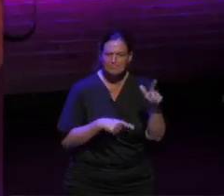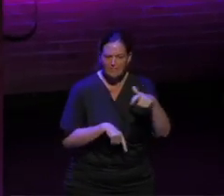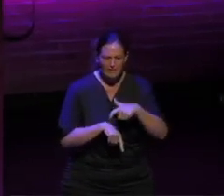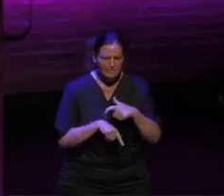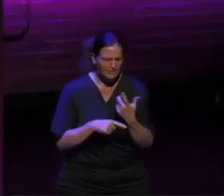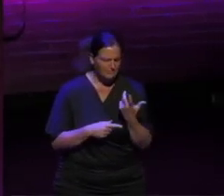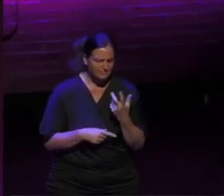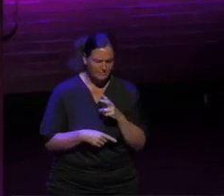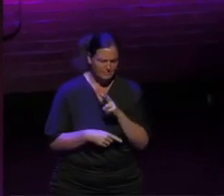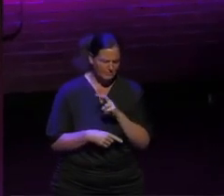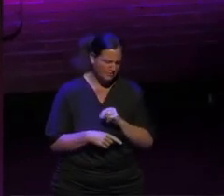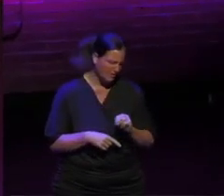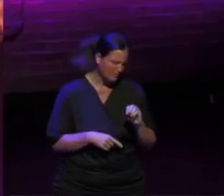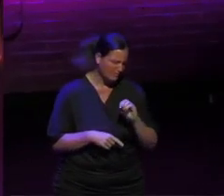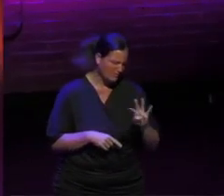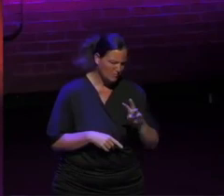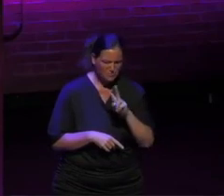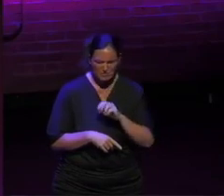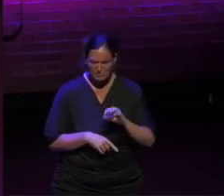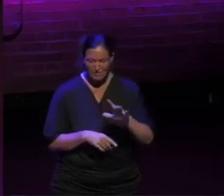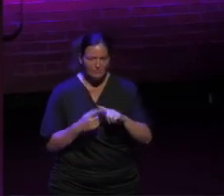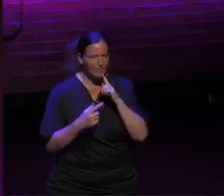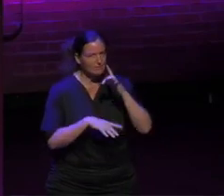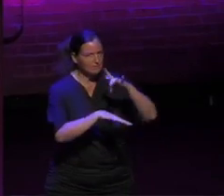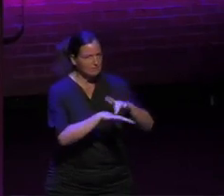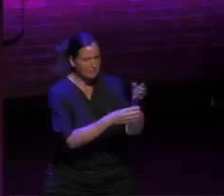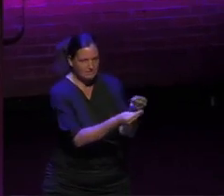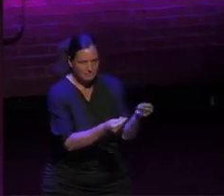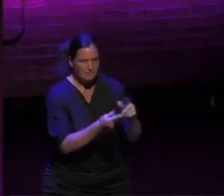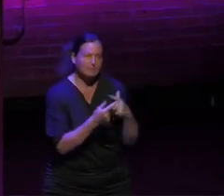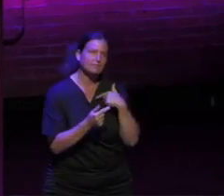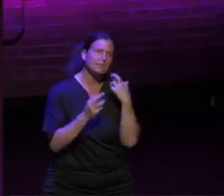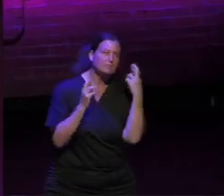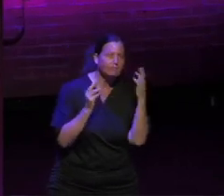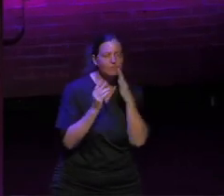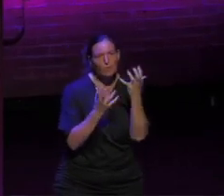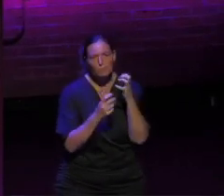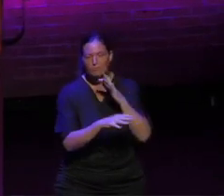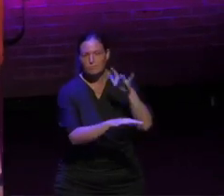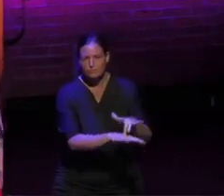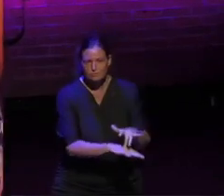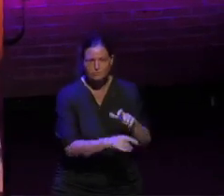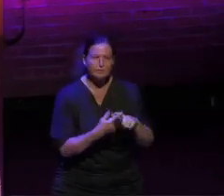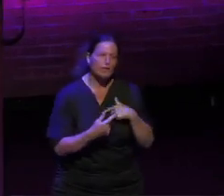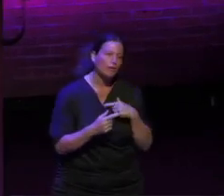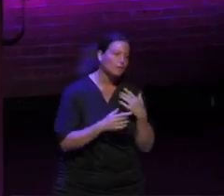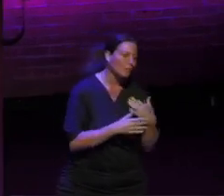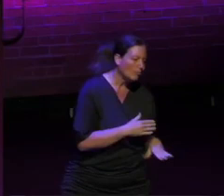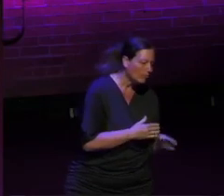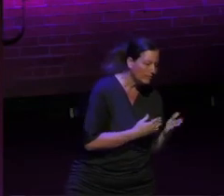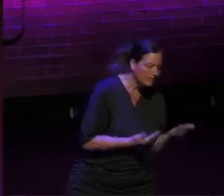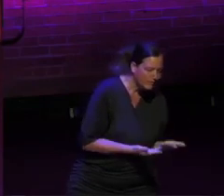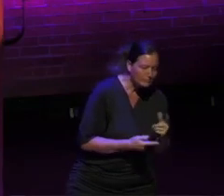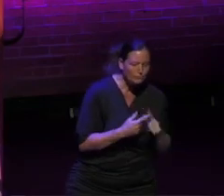like 2004, 2005, I had not been to Cabo Verde yet. And that was my prayer. It was a prayer basically saying I was born here and raised here,